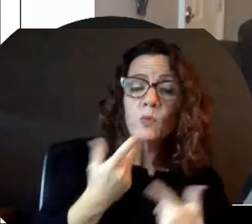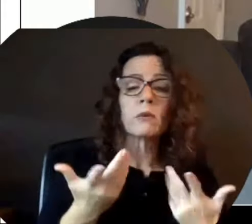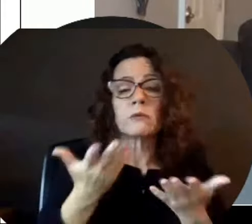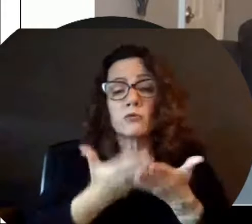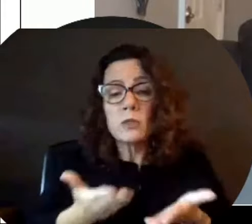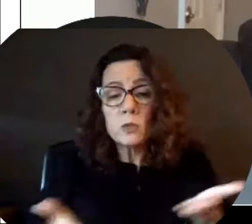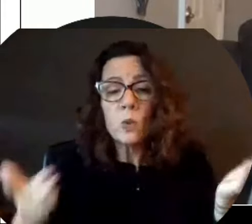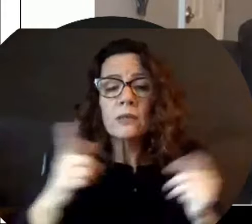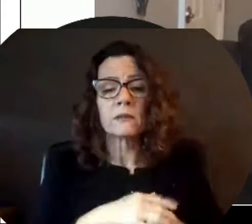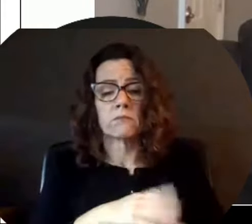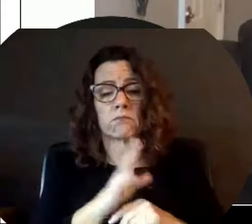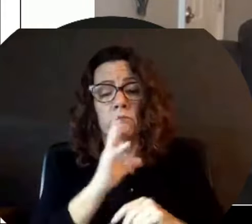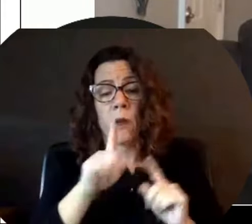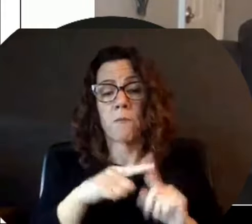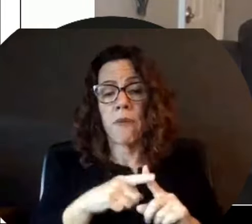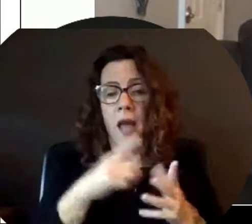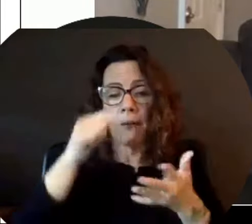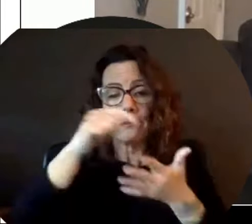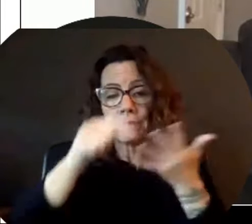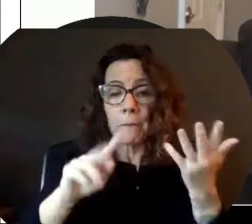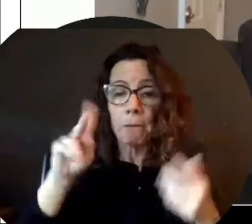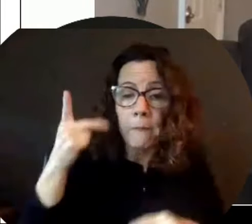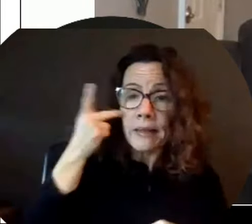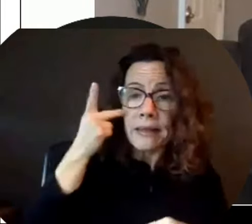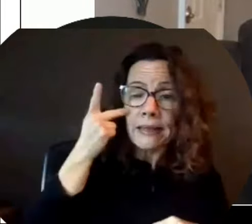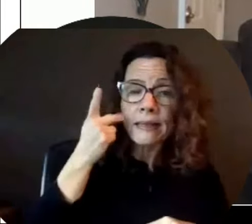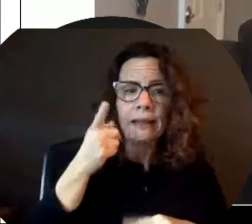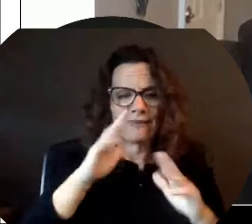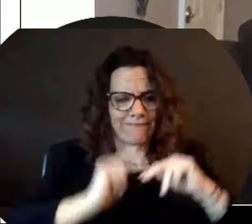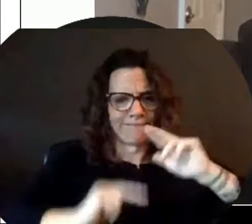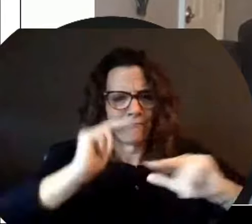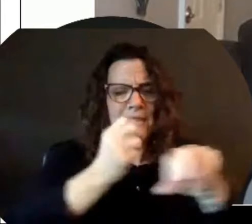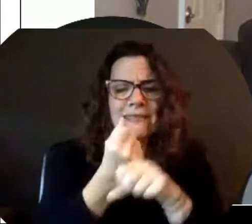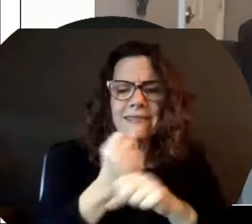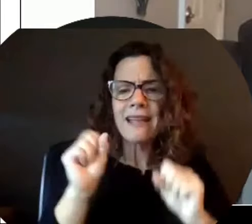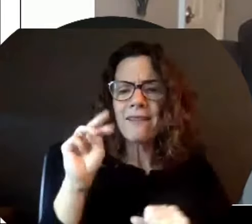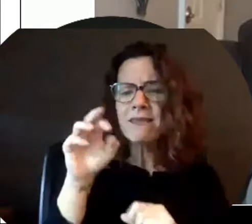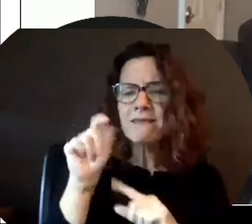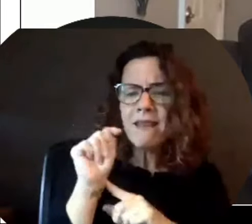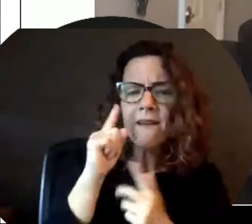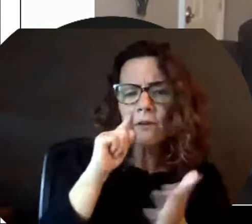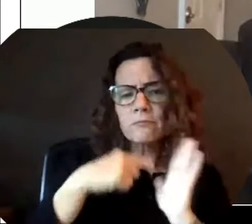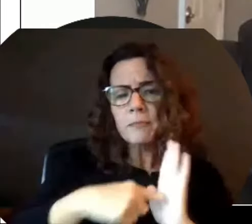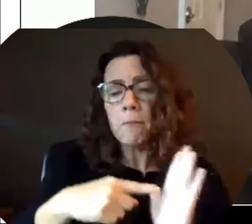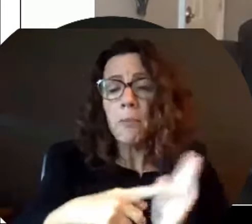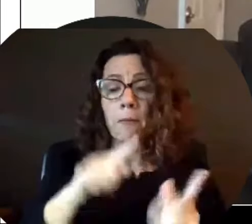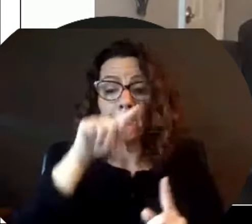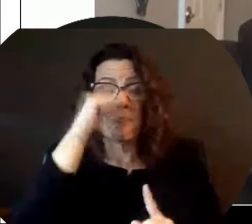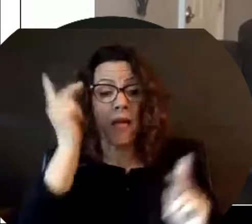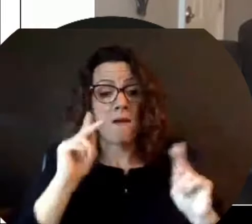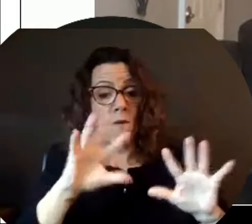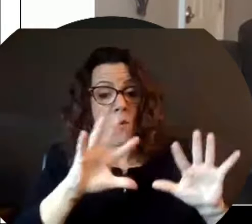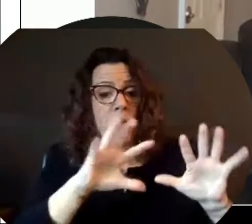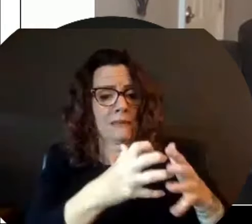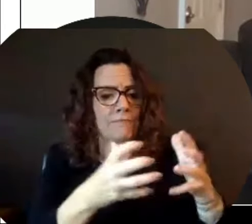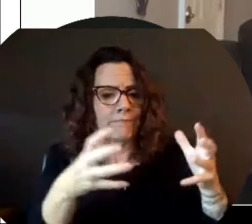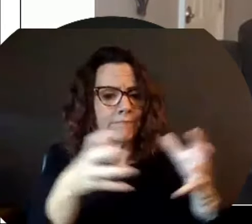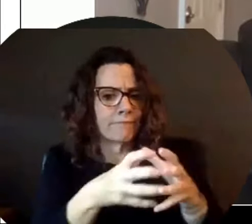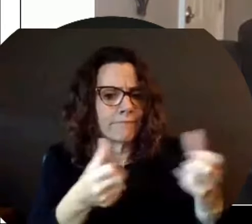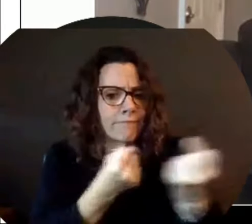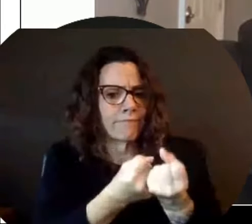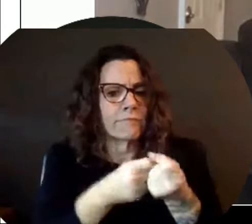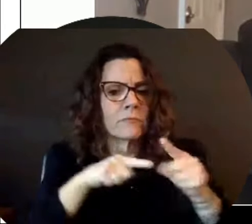understanding that we are independent beings. But it's not, we're something that we are divided from on the outside a lot of times. And we don't think